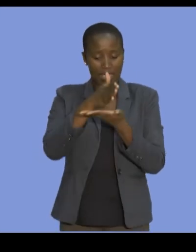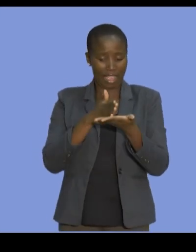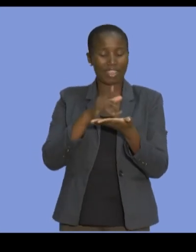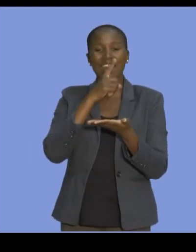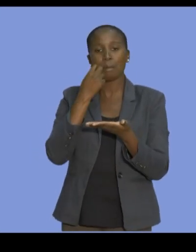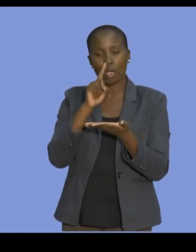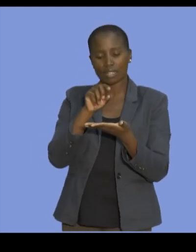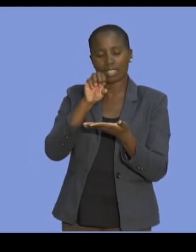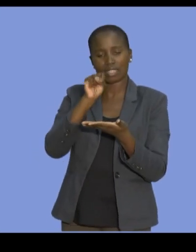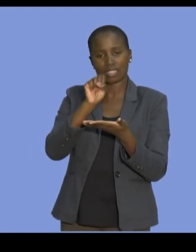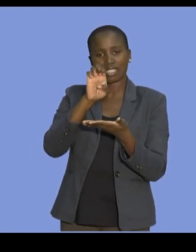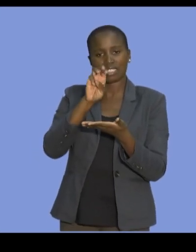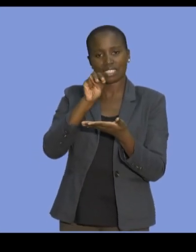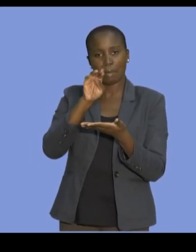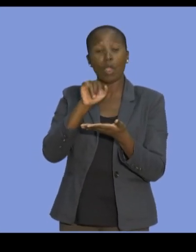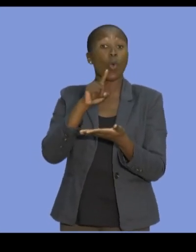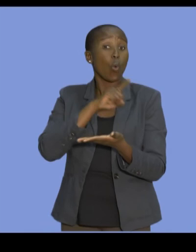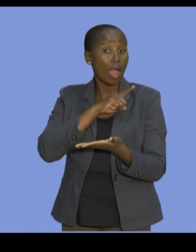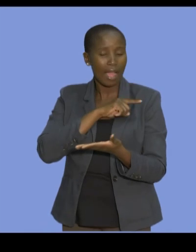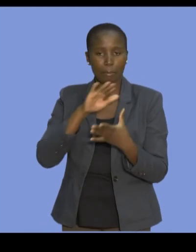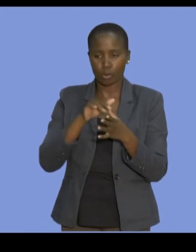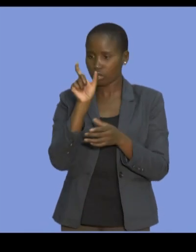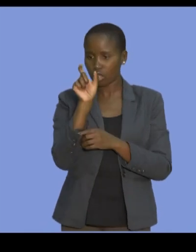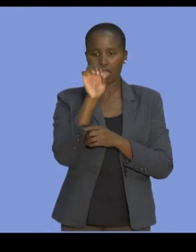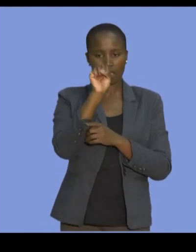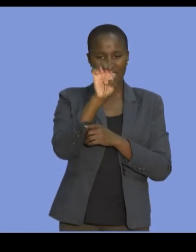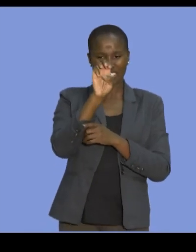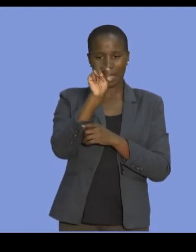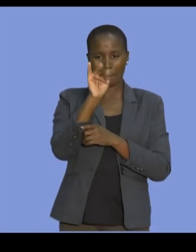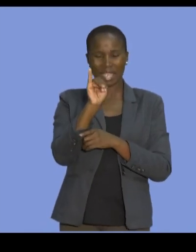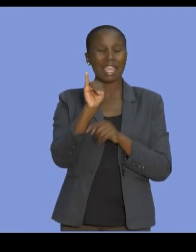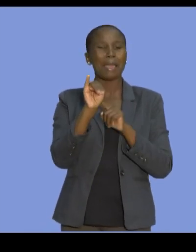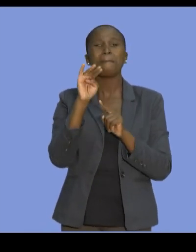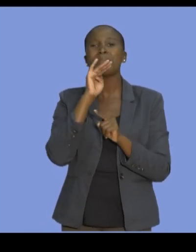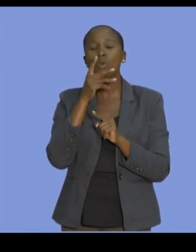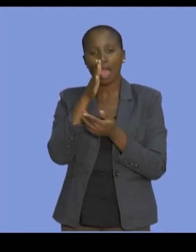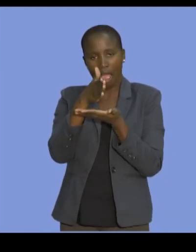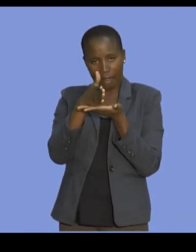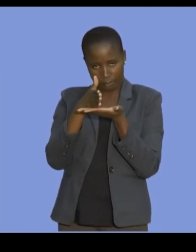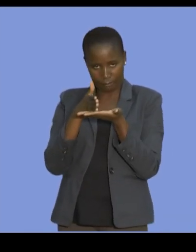half, interquartile we know is Q3 minus Q1.